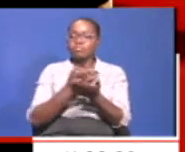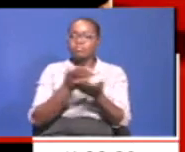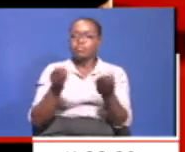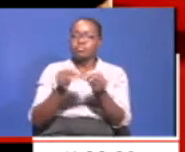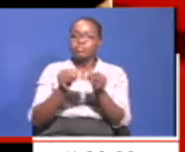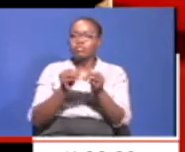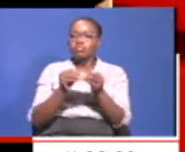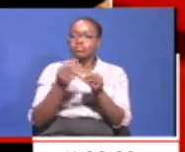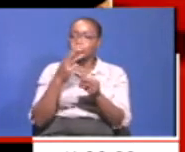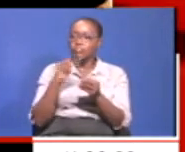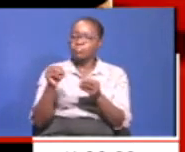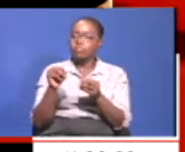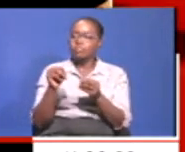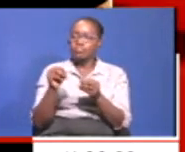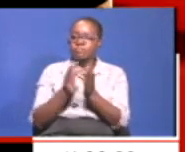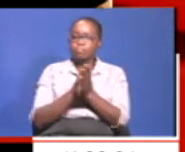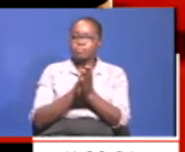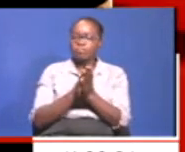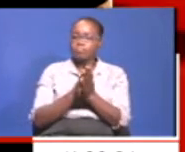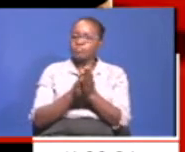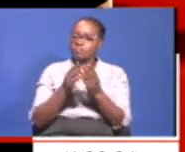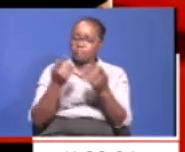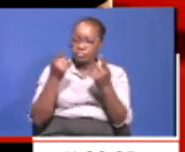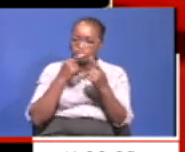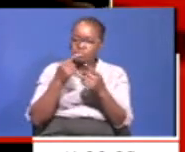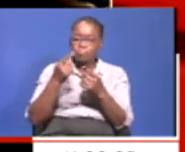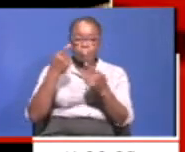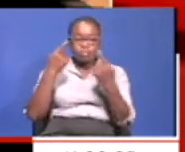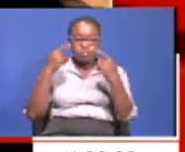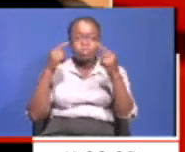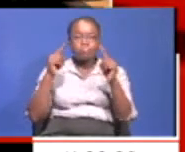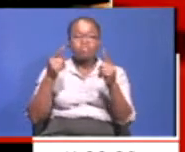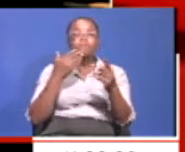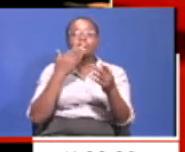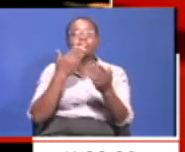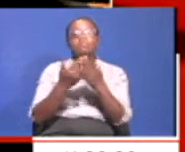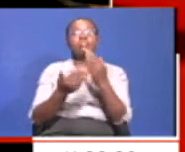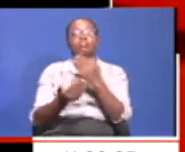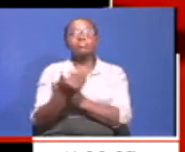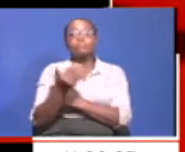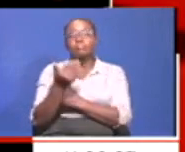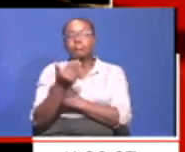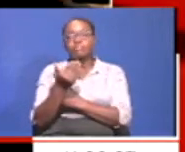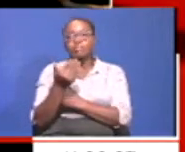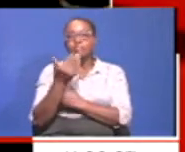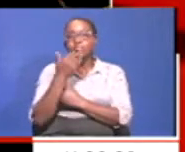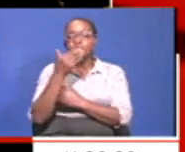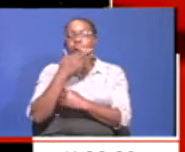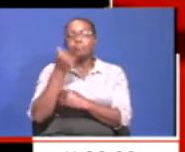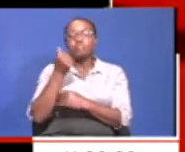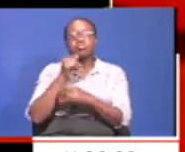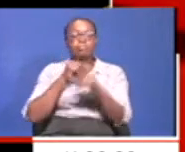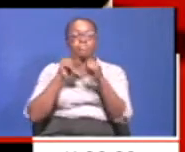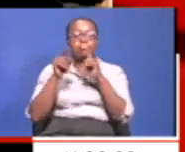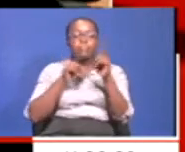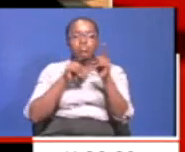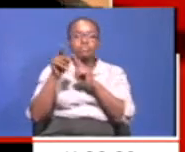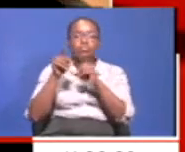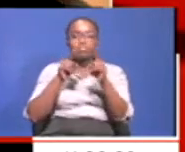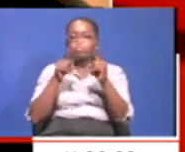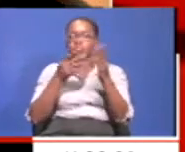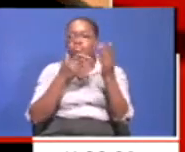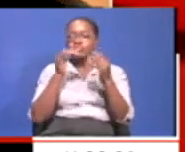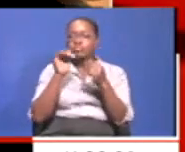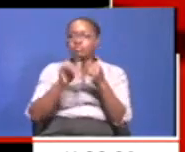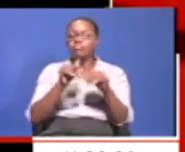and they are off to do recce. Thank you very much for your time this morning, and all the best in the safari. And we hope that when